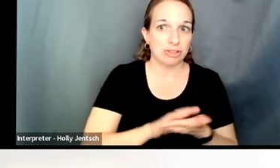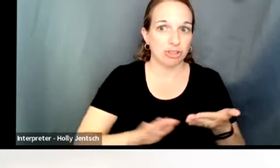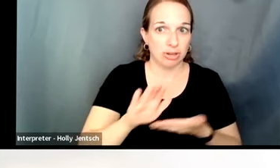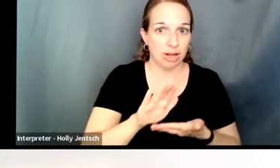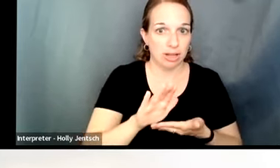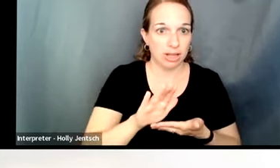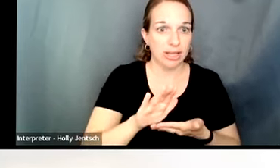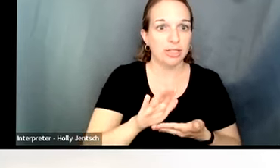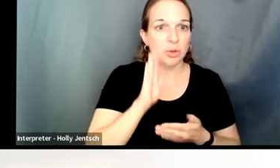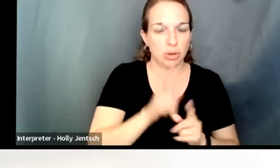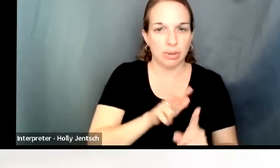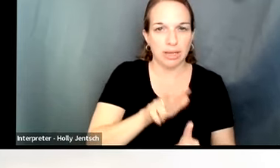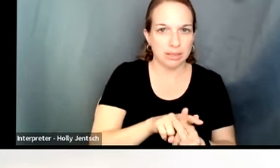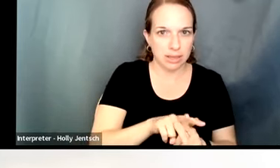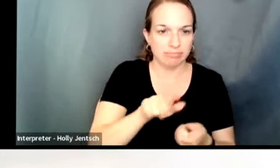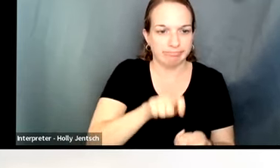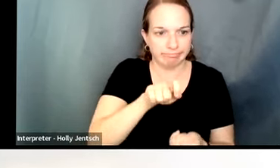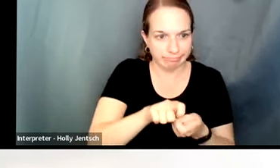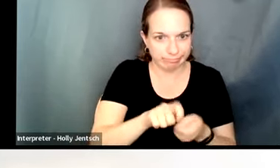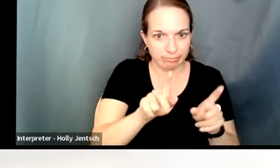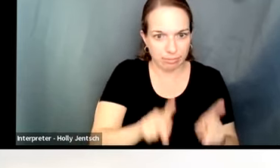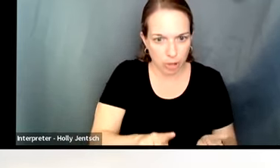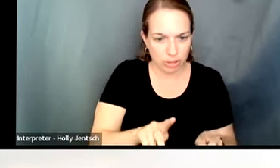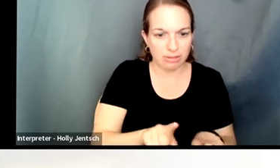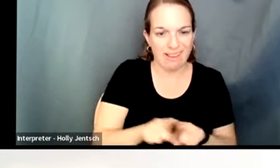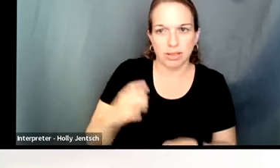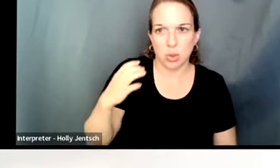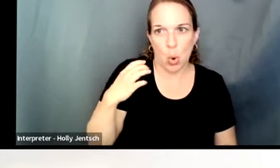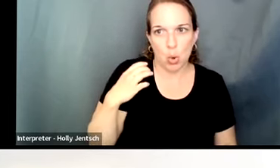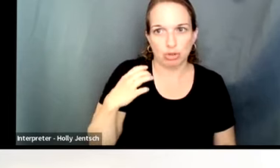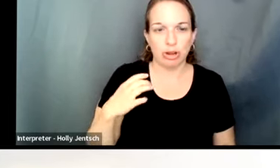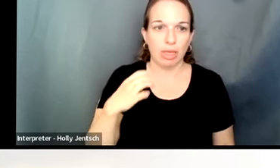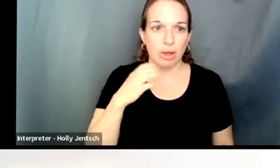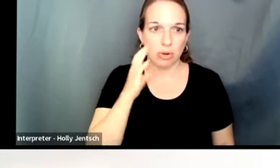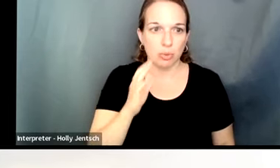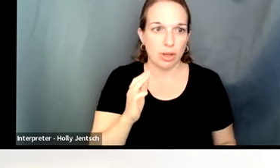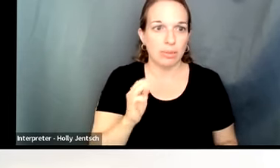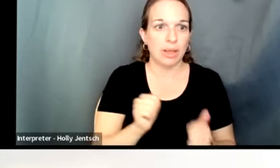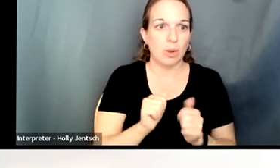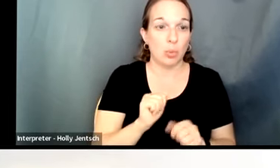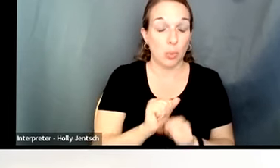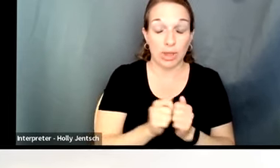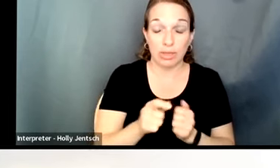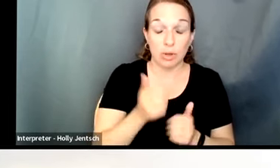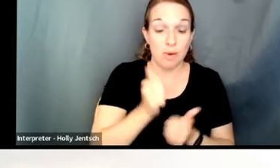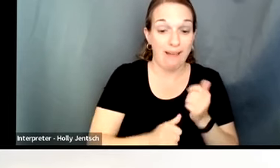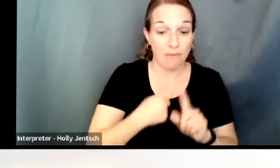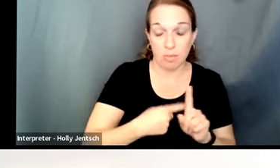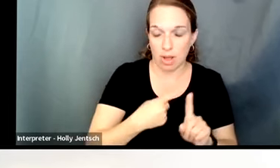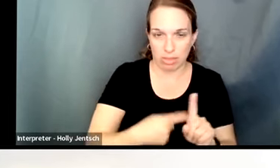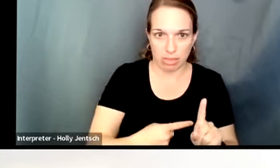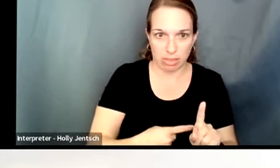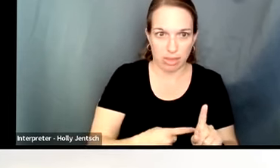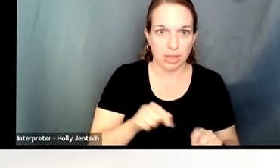is assigned a dedicated coach who will be with you every month as you go through the entire process, that whole